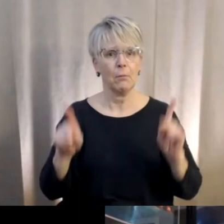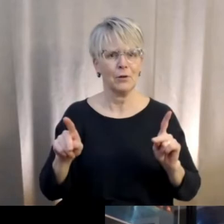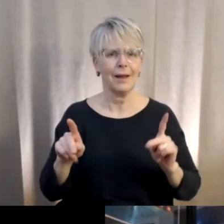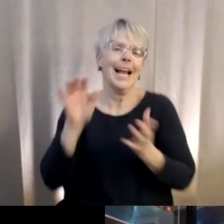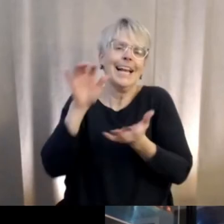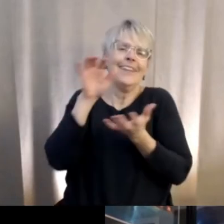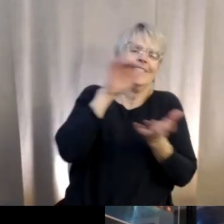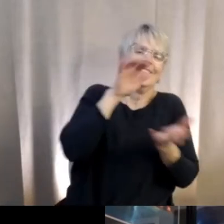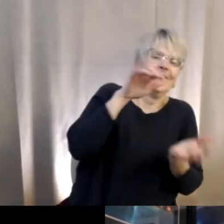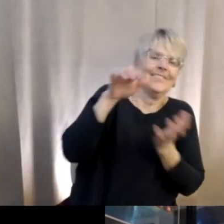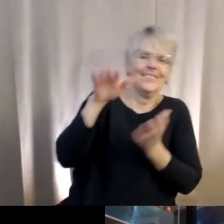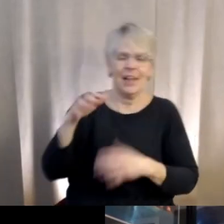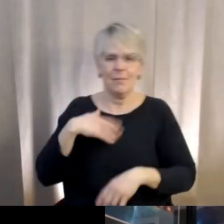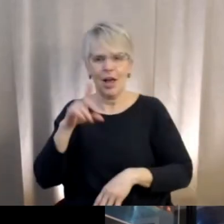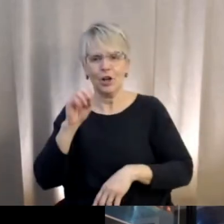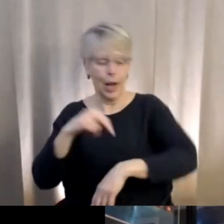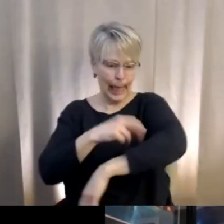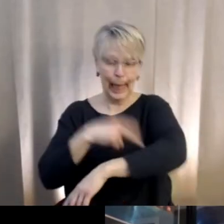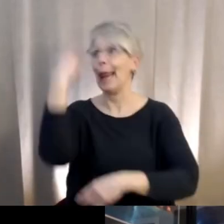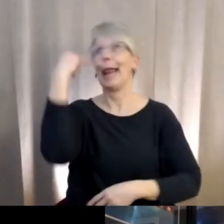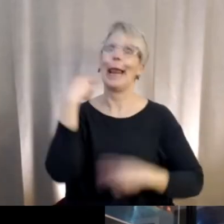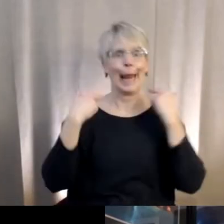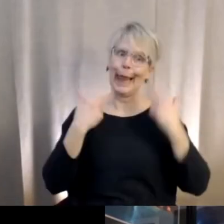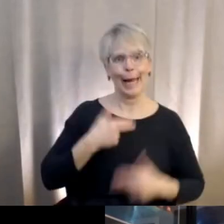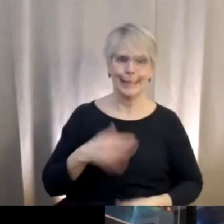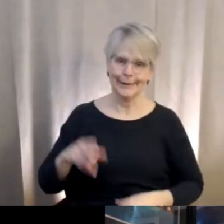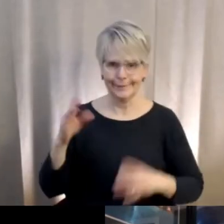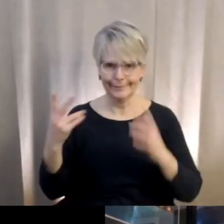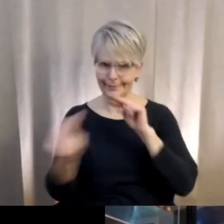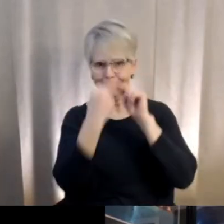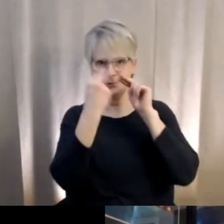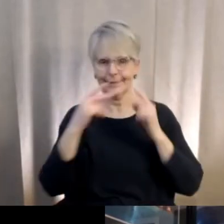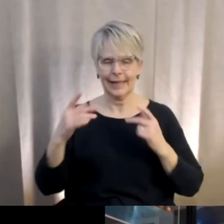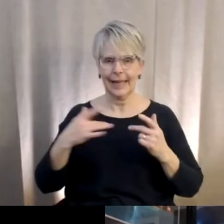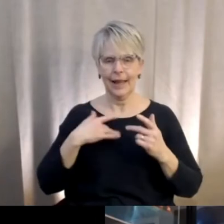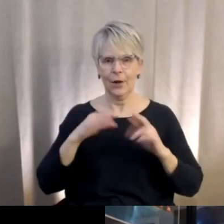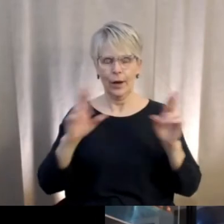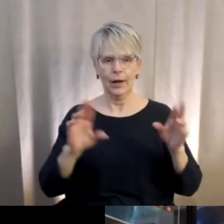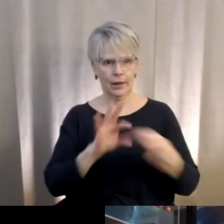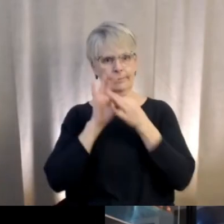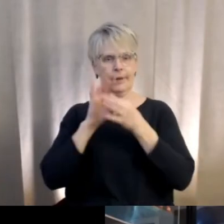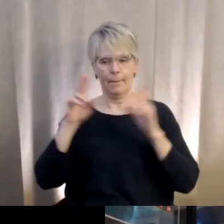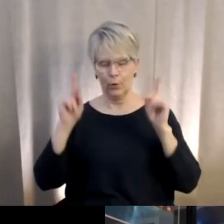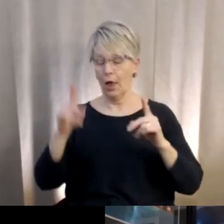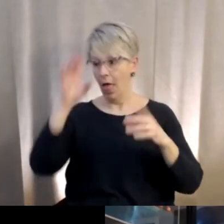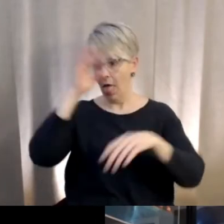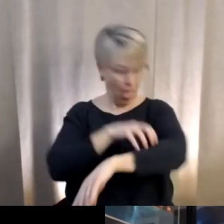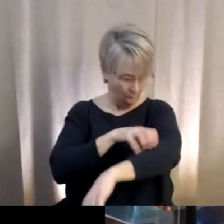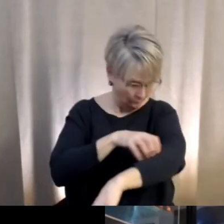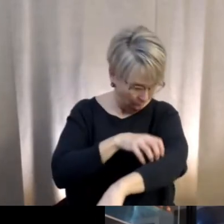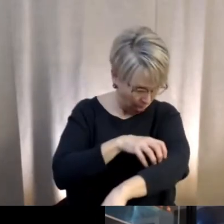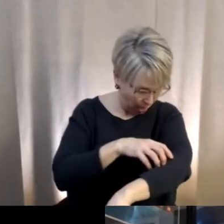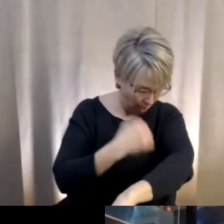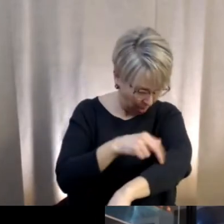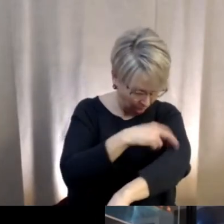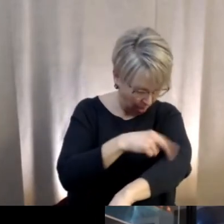and giggling and my dog was licking him everywhere and stuffing his face into him and totally kind of snapped the person out of that